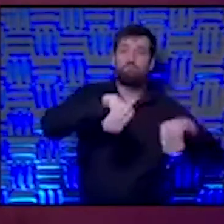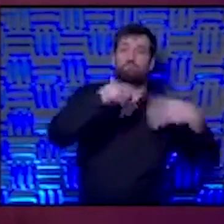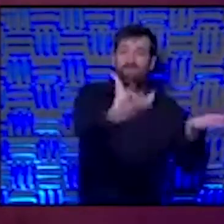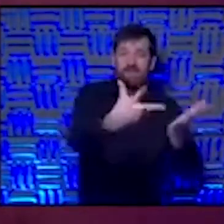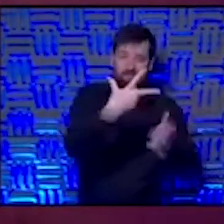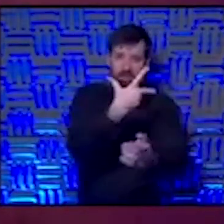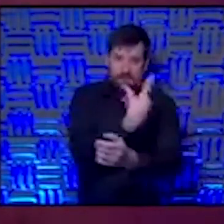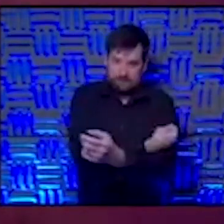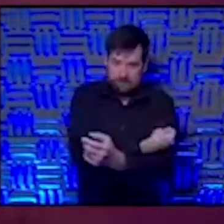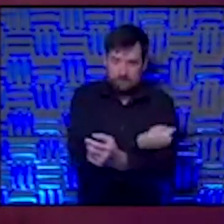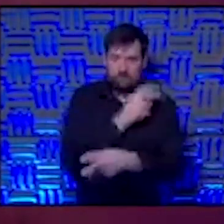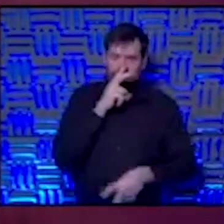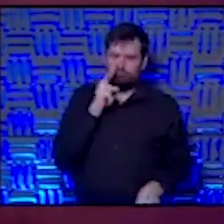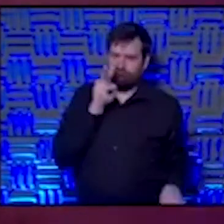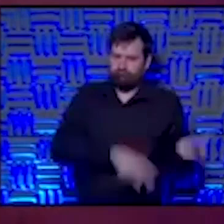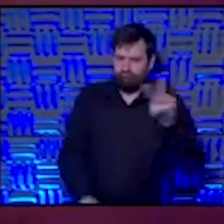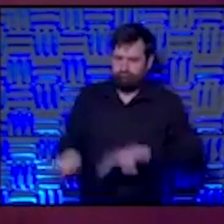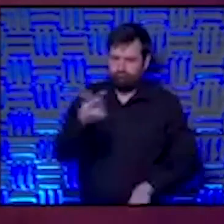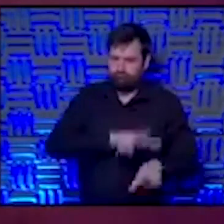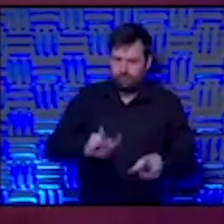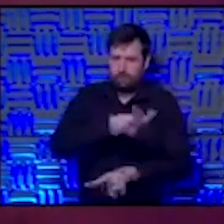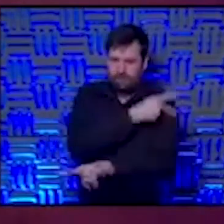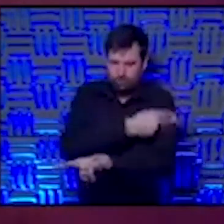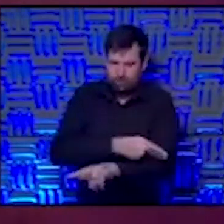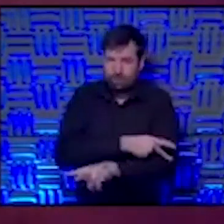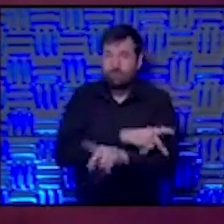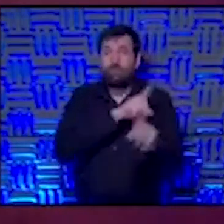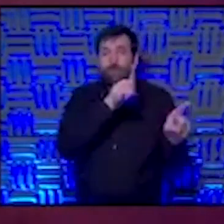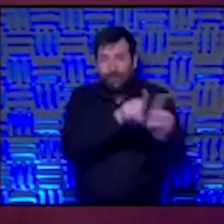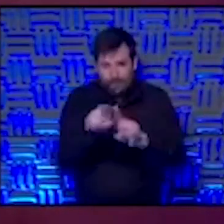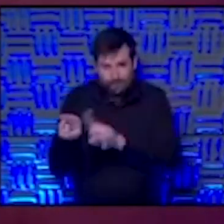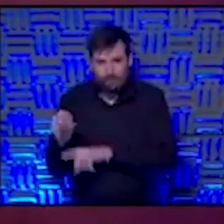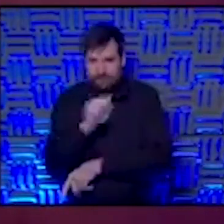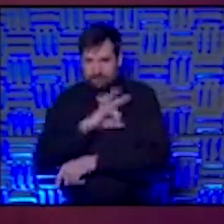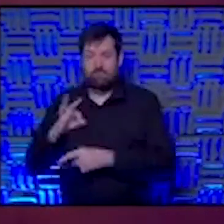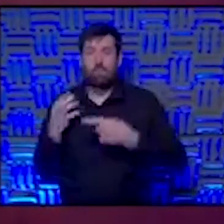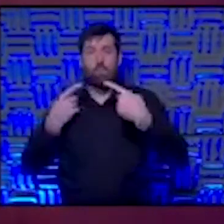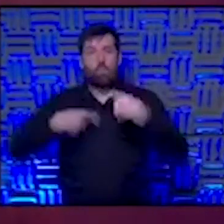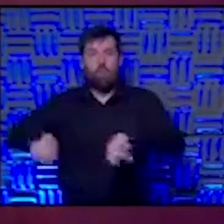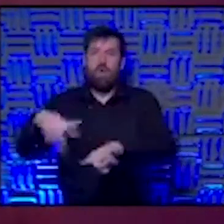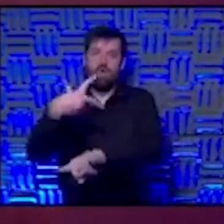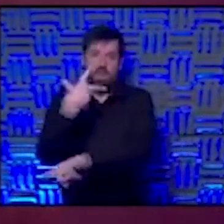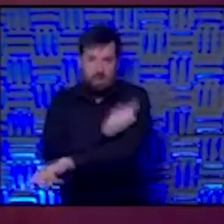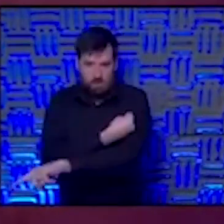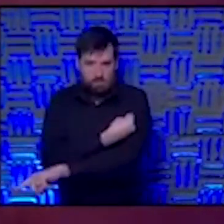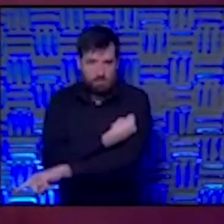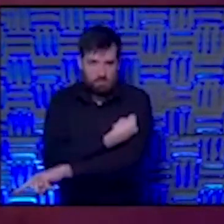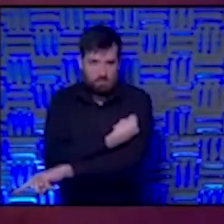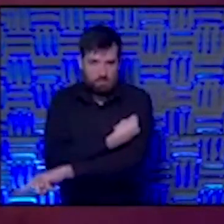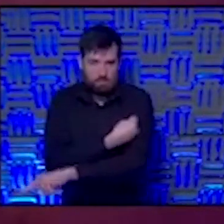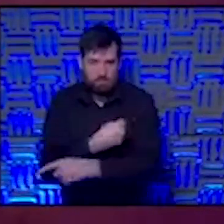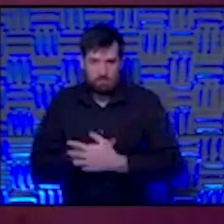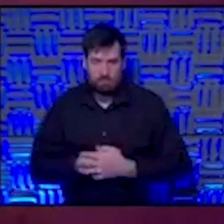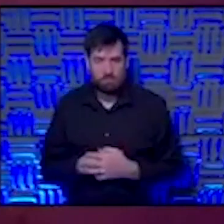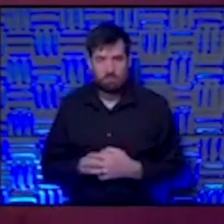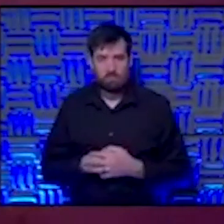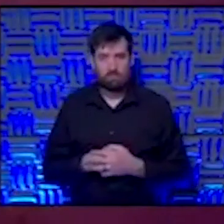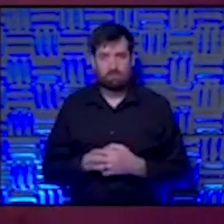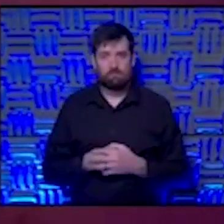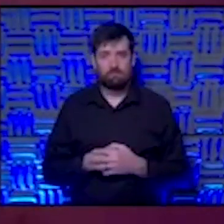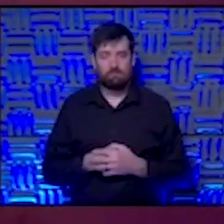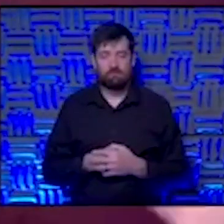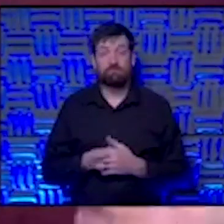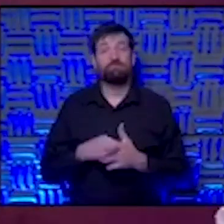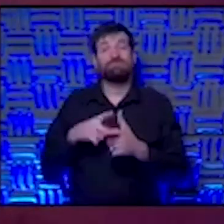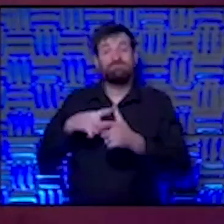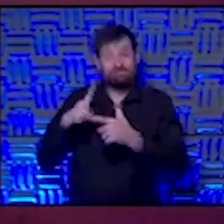vaccine, will observe the patients and the staff as they receive that vaccine. And then we'll